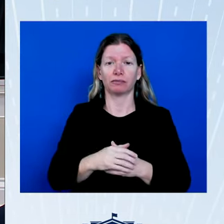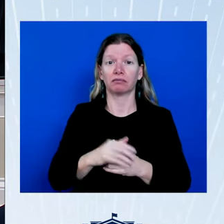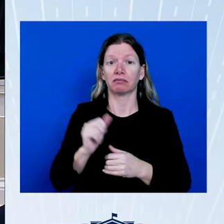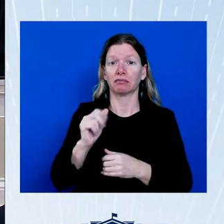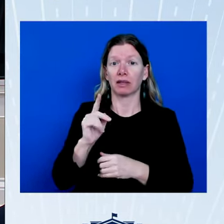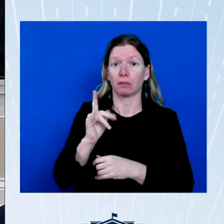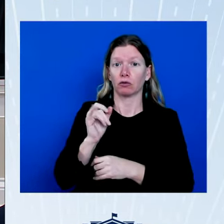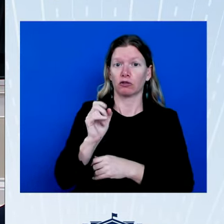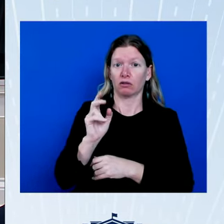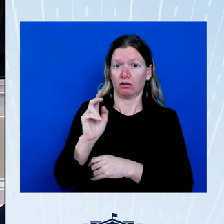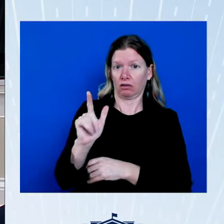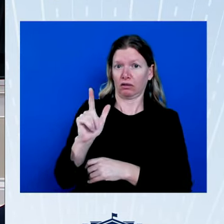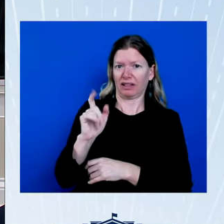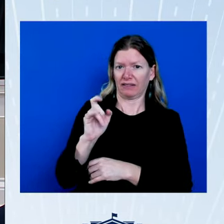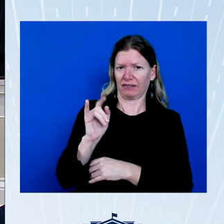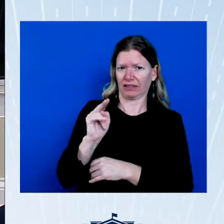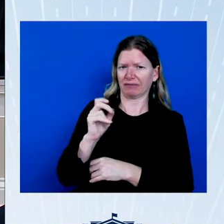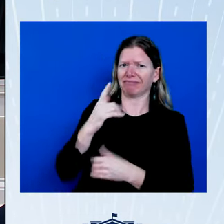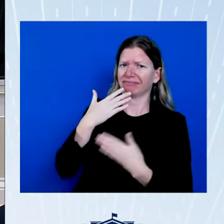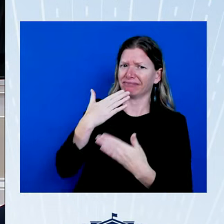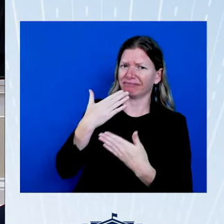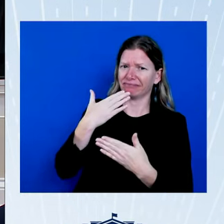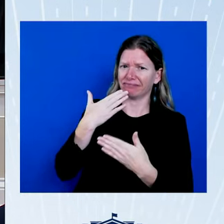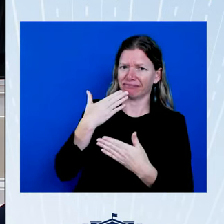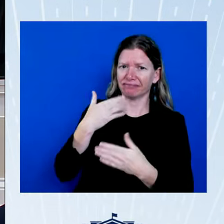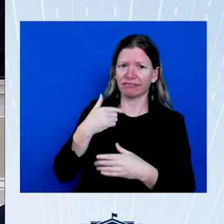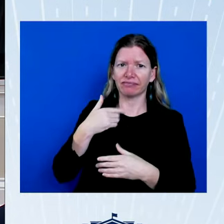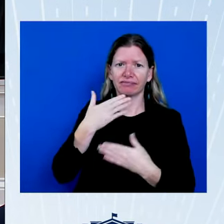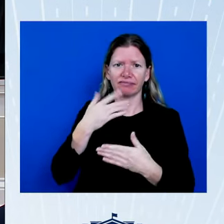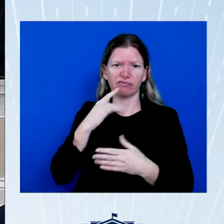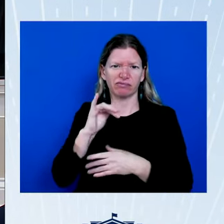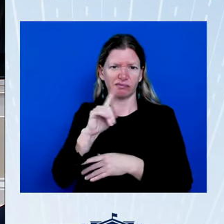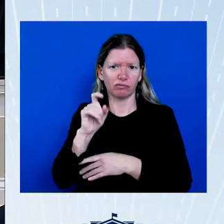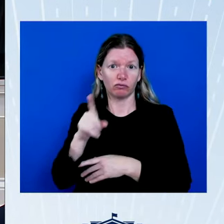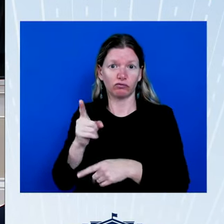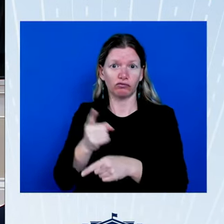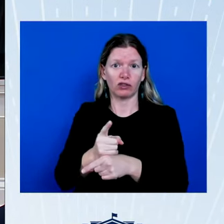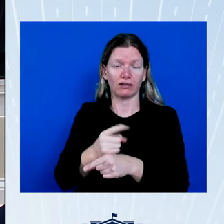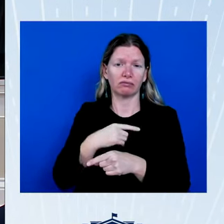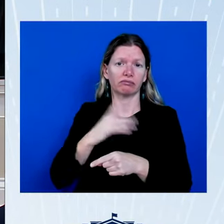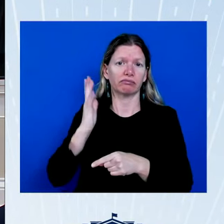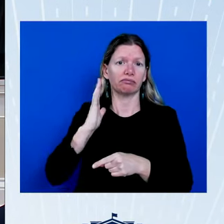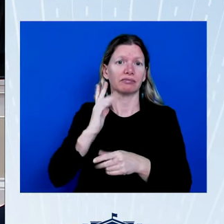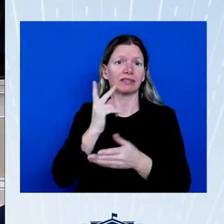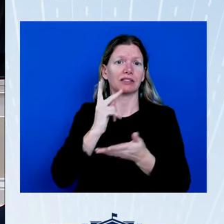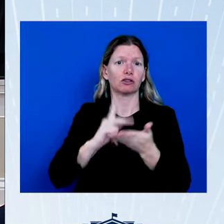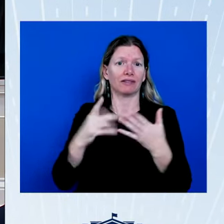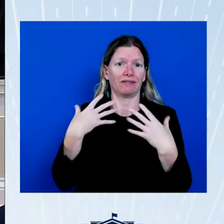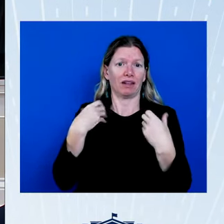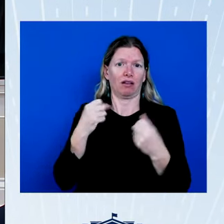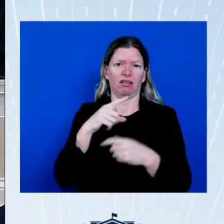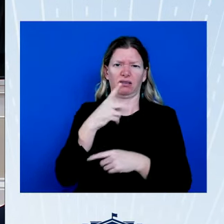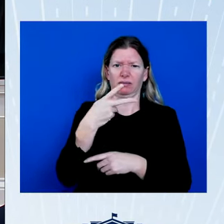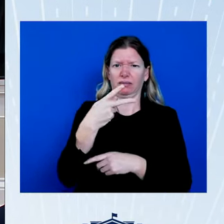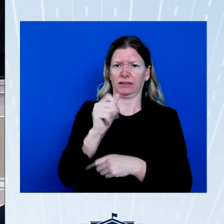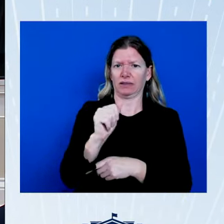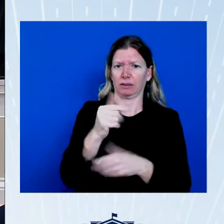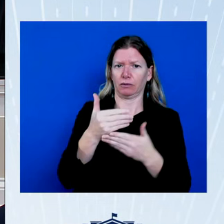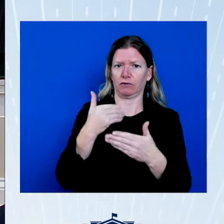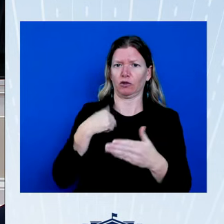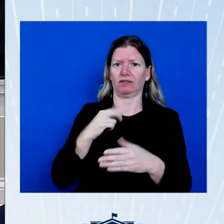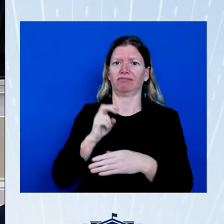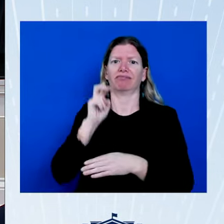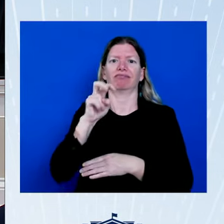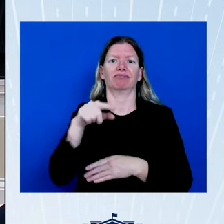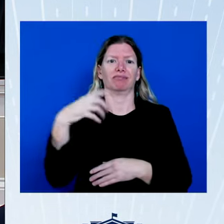the Secretary of Health of Pennsylvania before I was in this position. And, you know, I've certainly seen in federal government